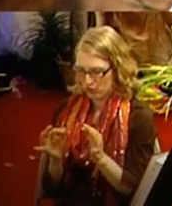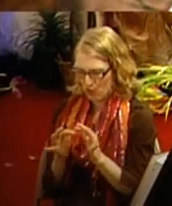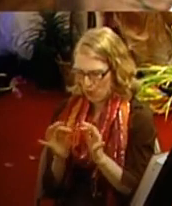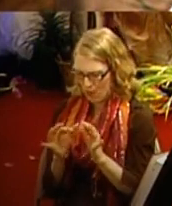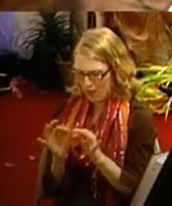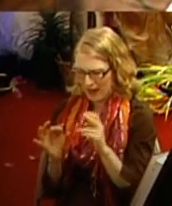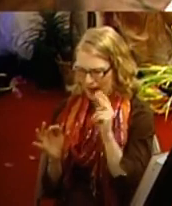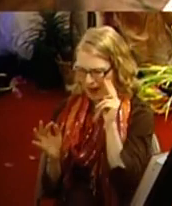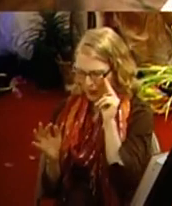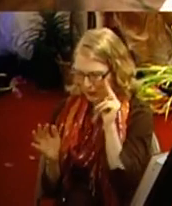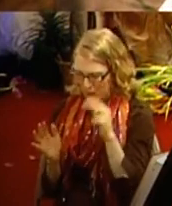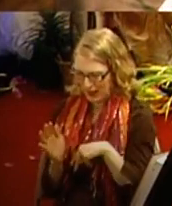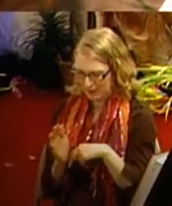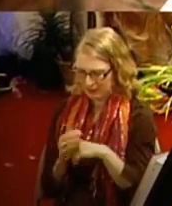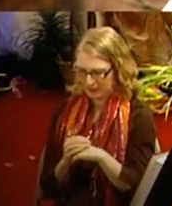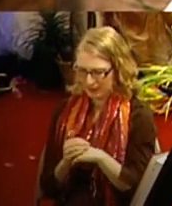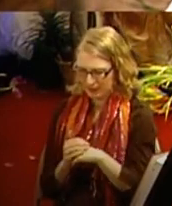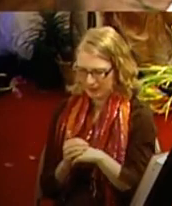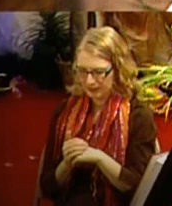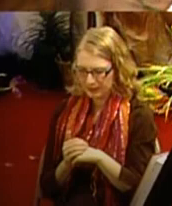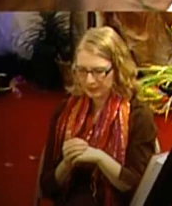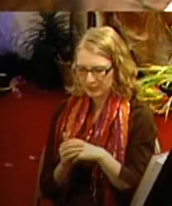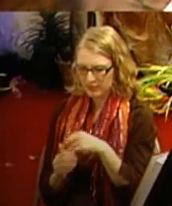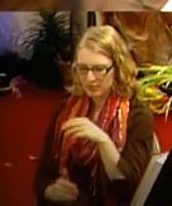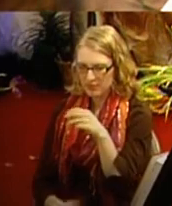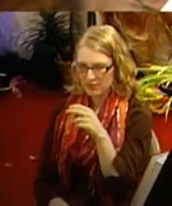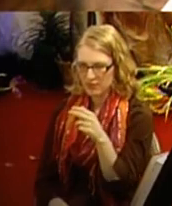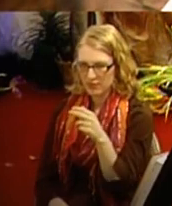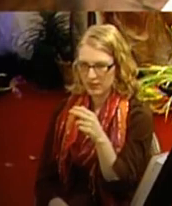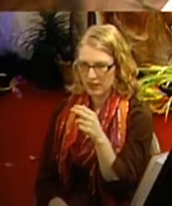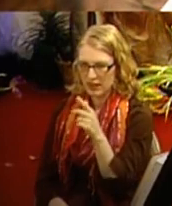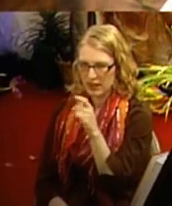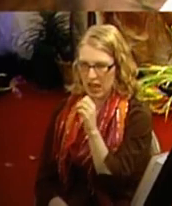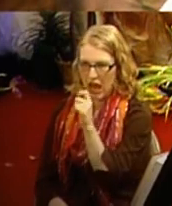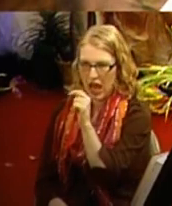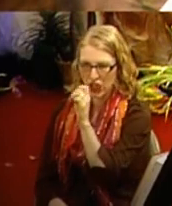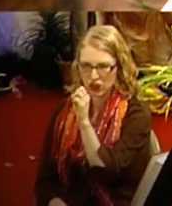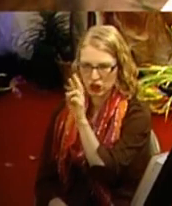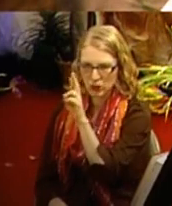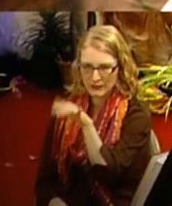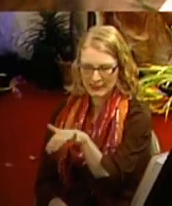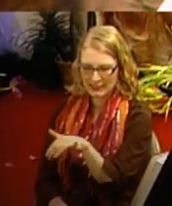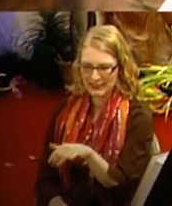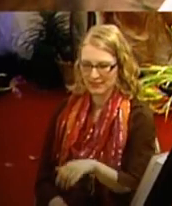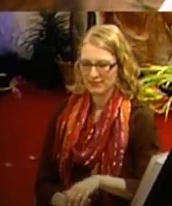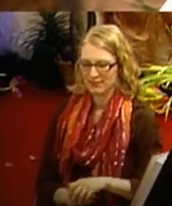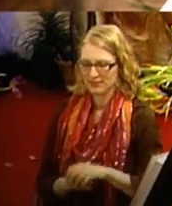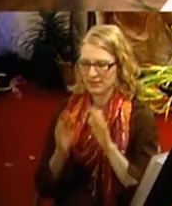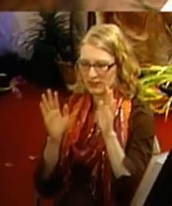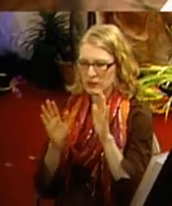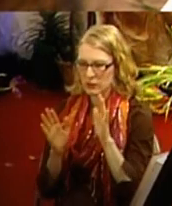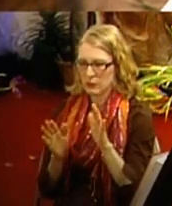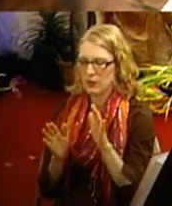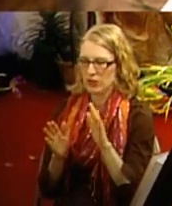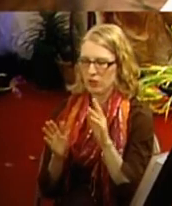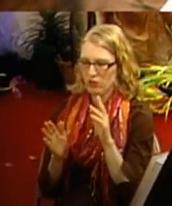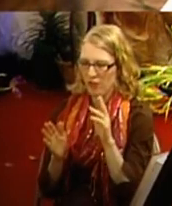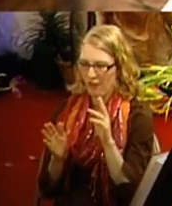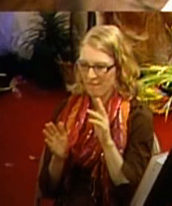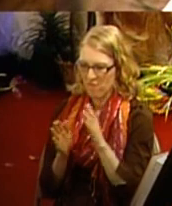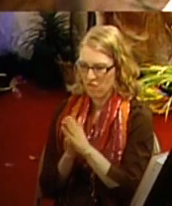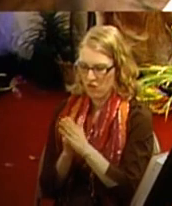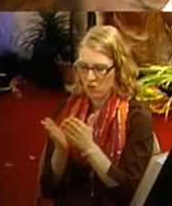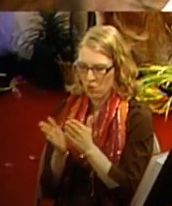reading Shirley Jackson's The Lottery. If you haven't ever read that, it's just a wonderful piece of literature,